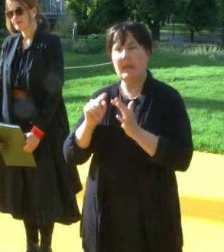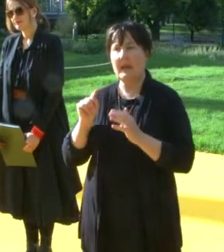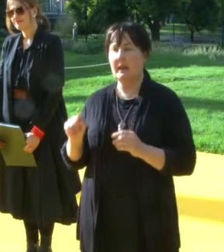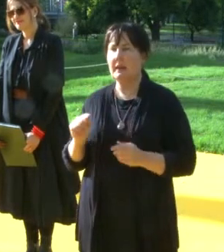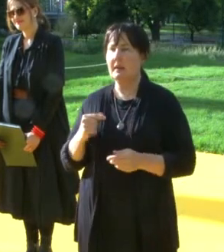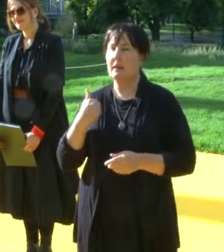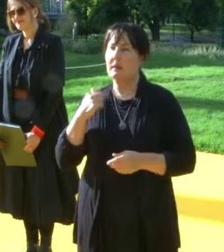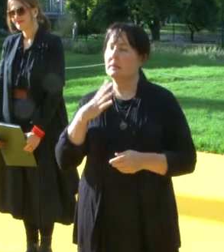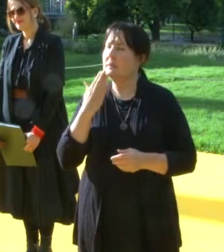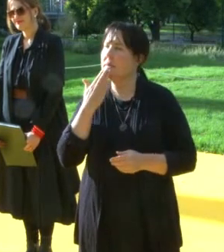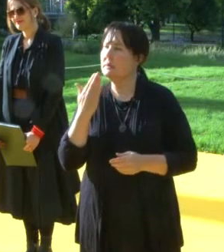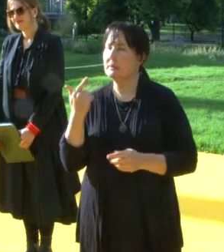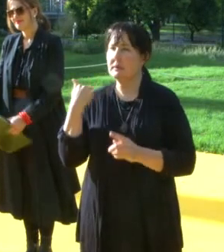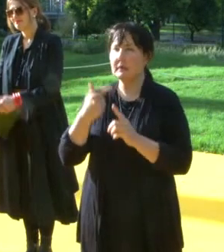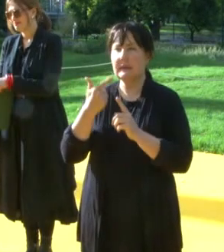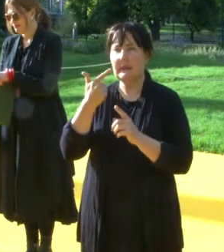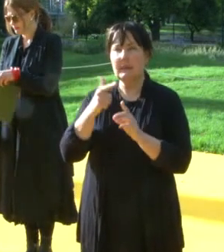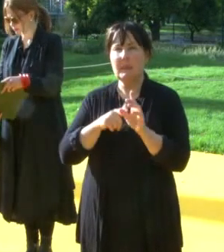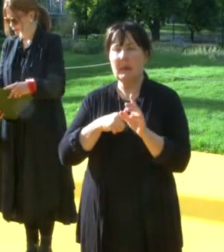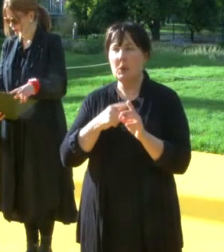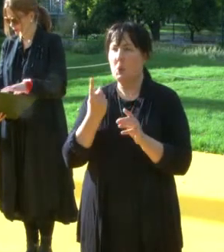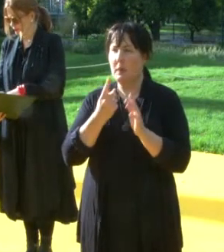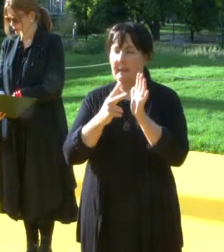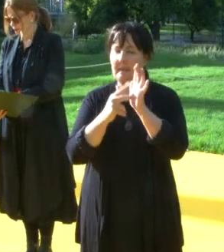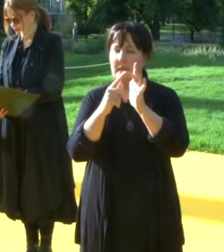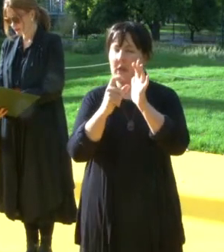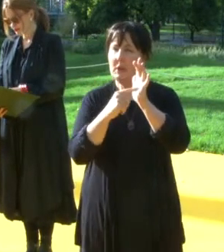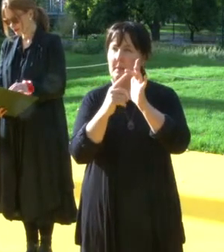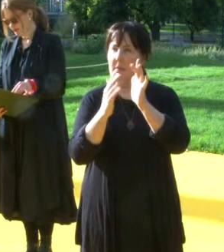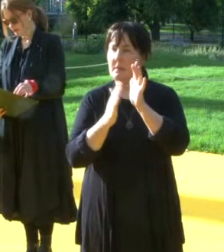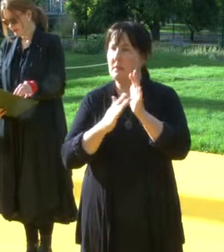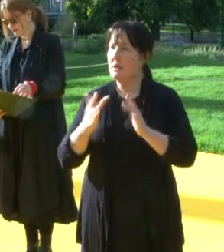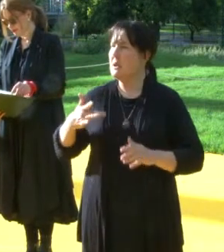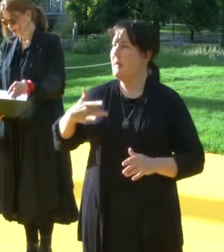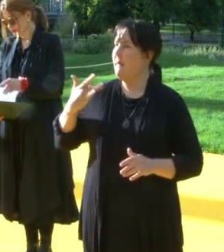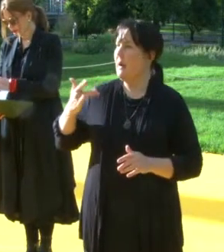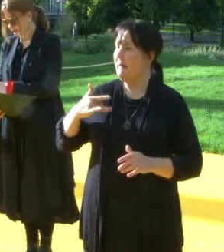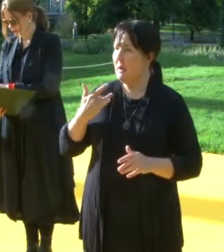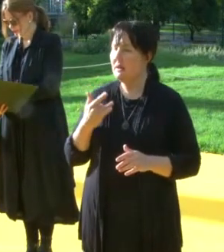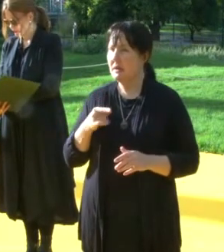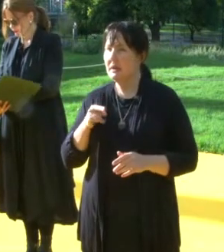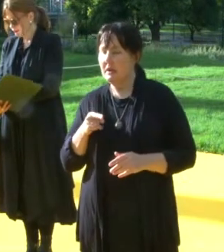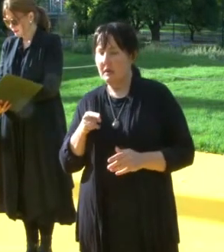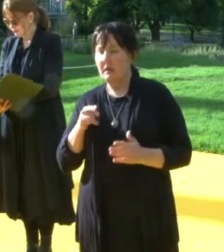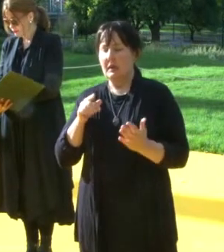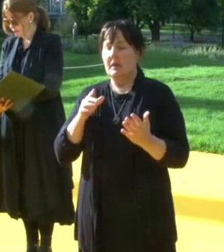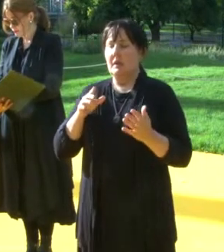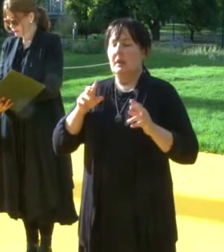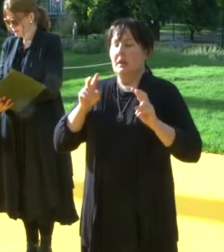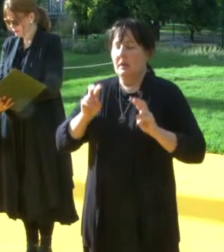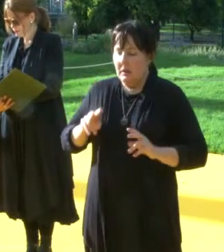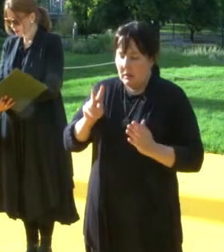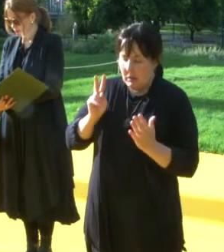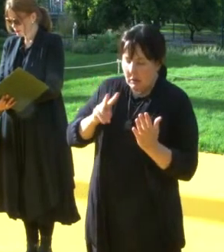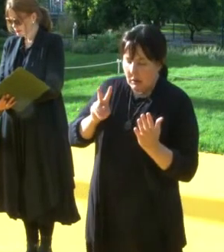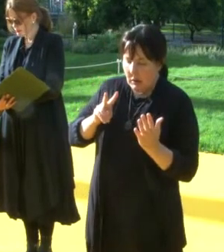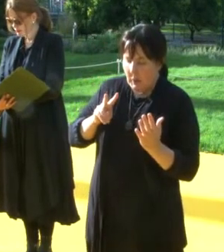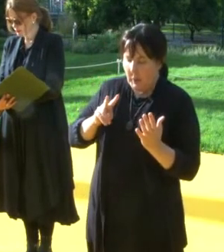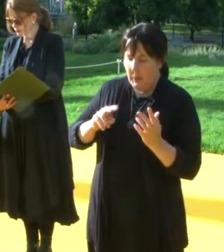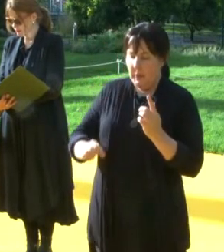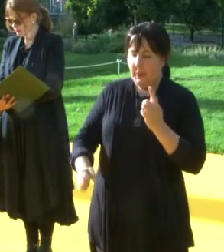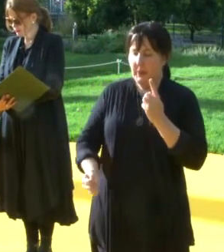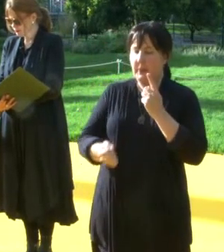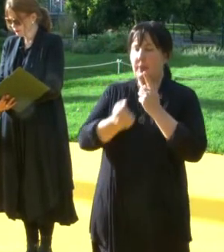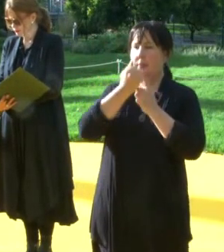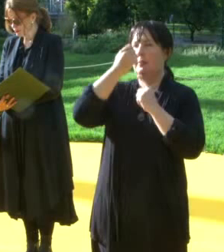out, especially the victim survivors who have sat with my words despite knowing that they might trigger their own trauma. My agent